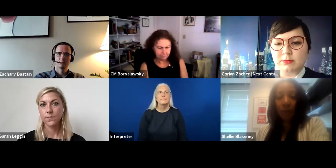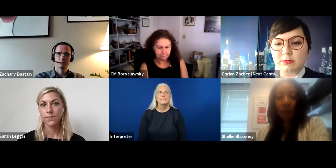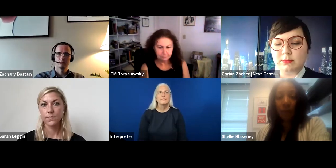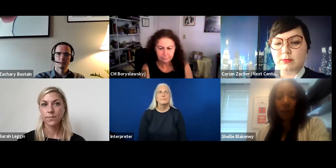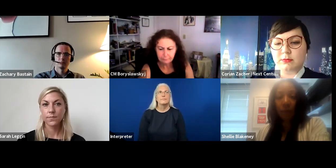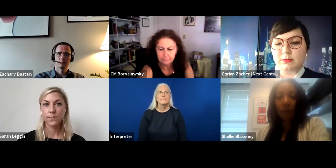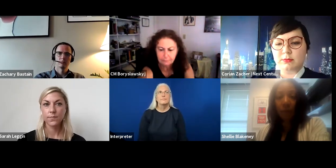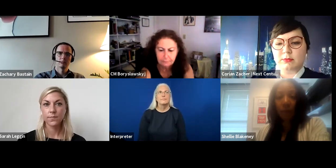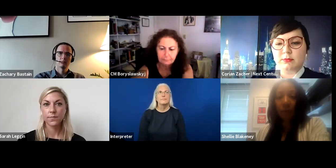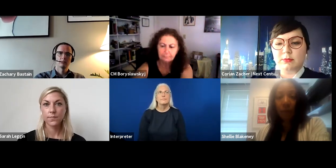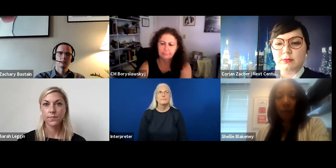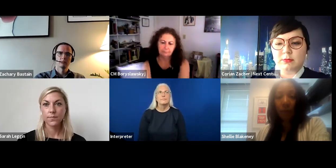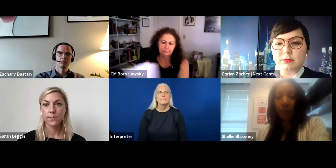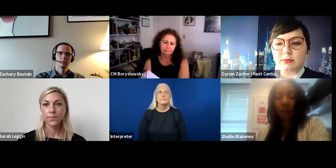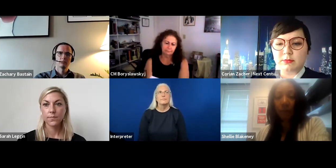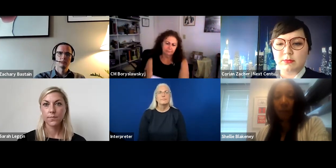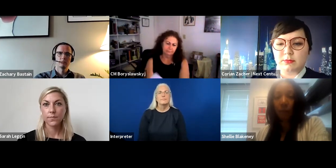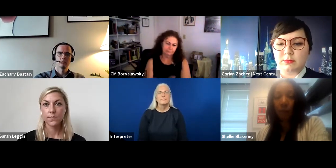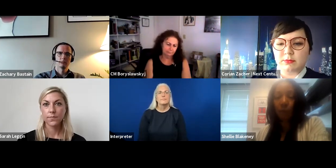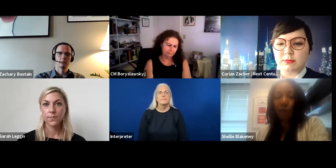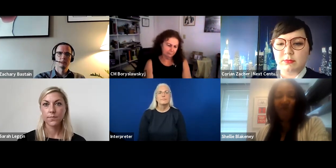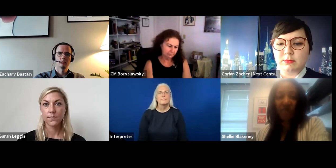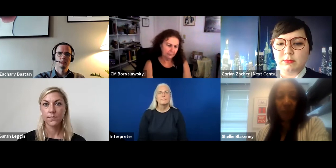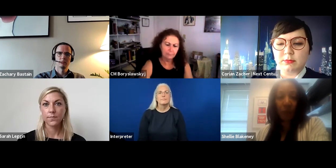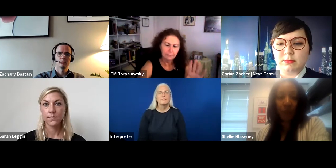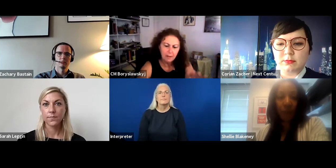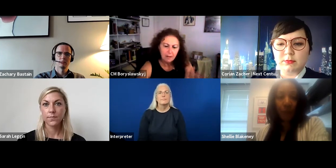Okay, I got it.